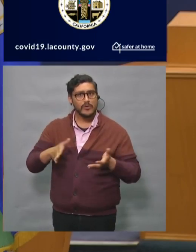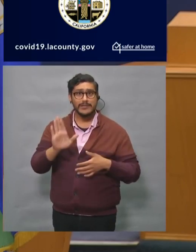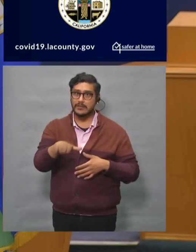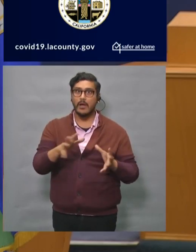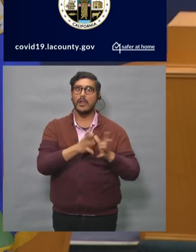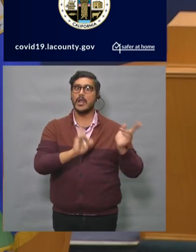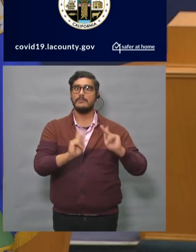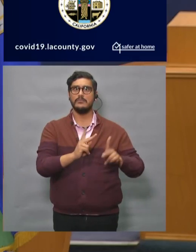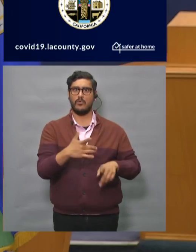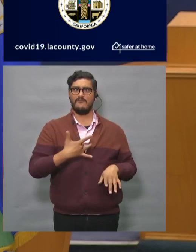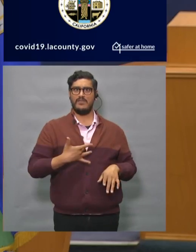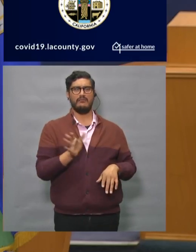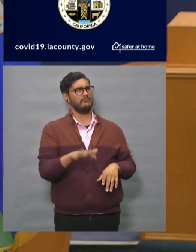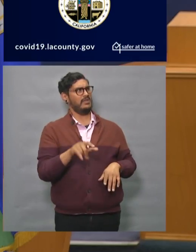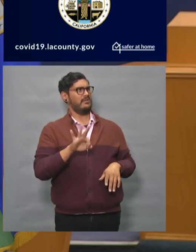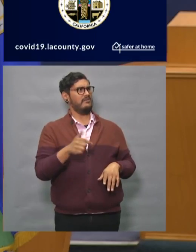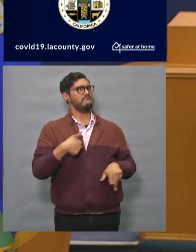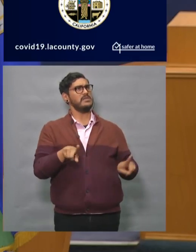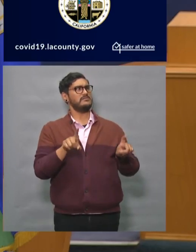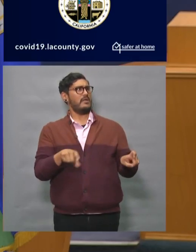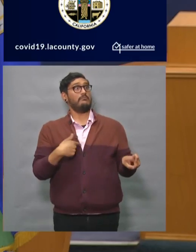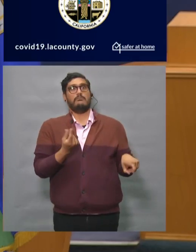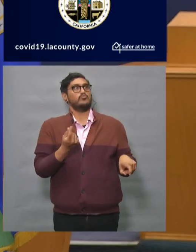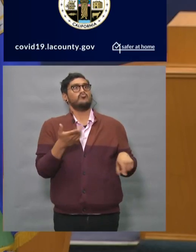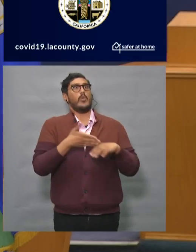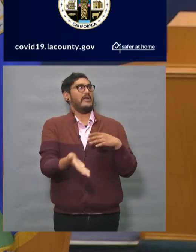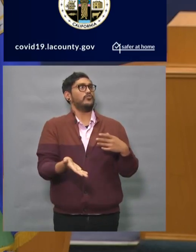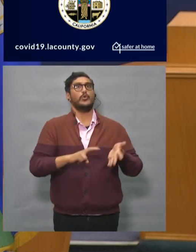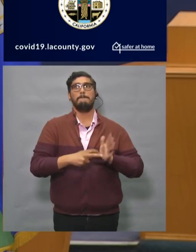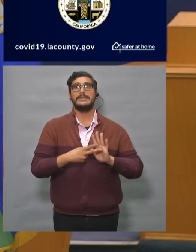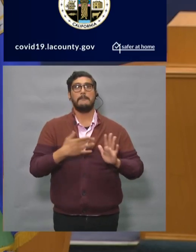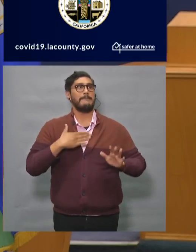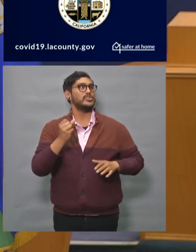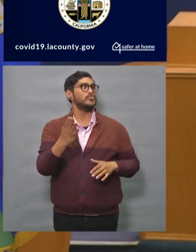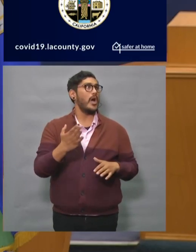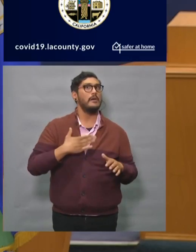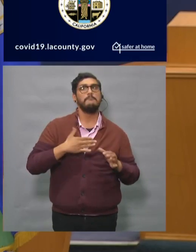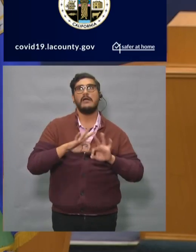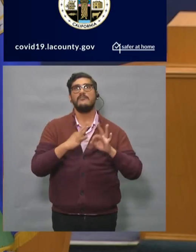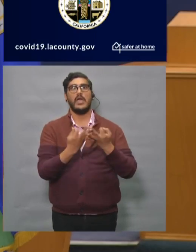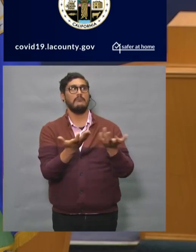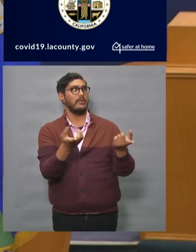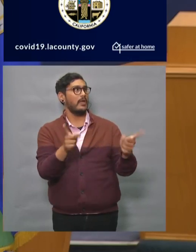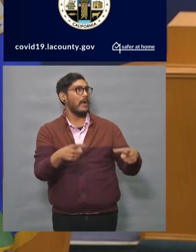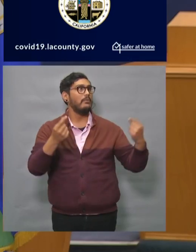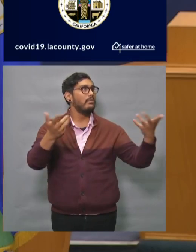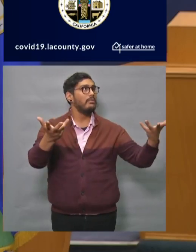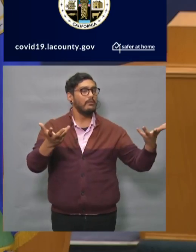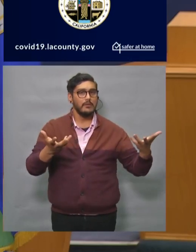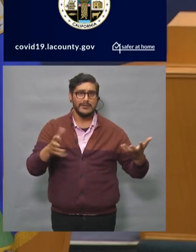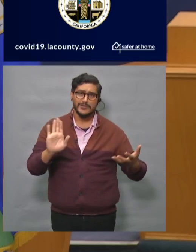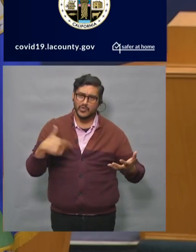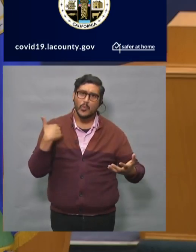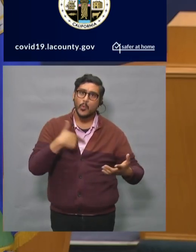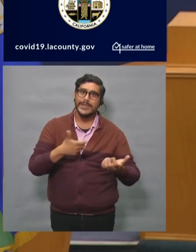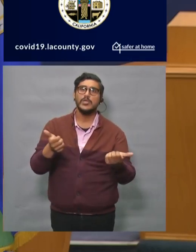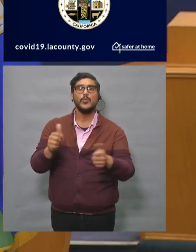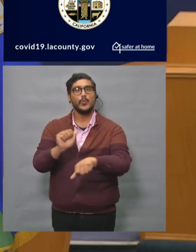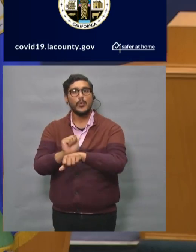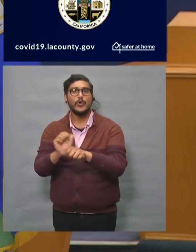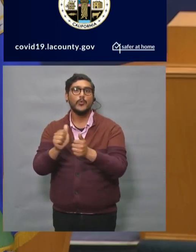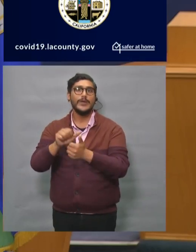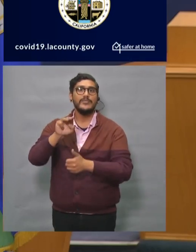to isolate? What does that mean for my family? What does that mean for my job? So we'd like to work with all of our community partners and our media partners to